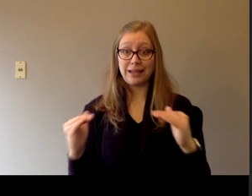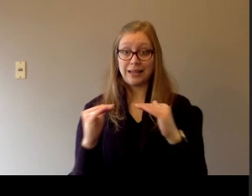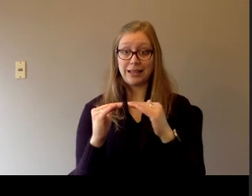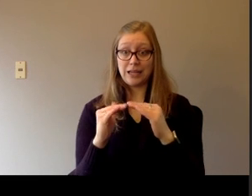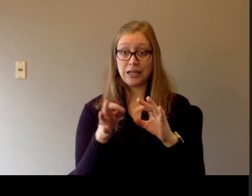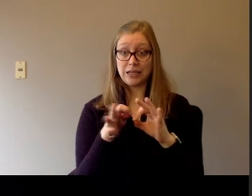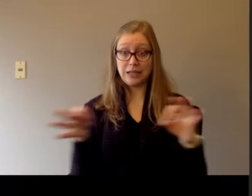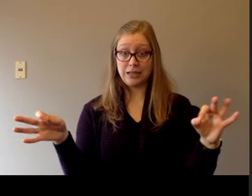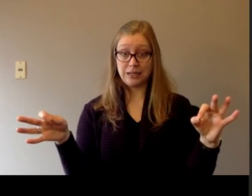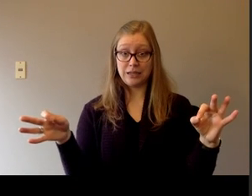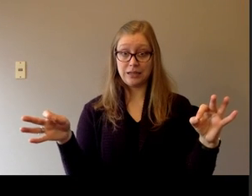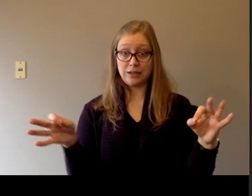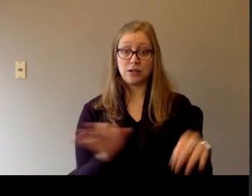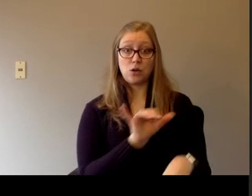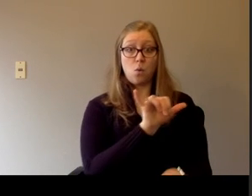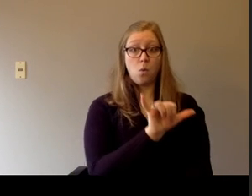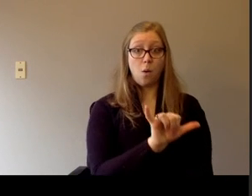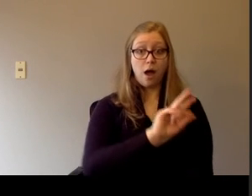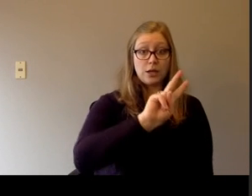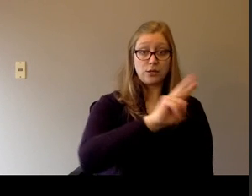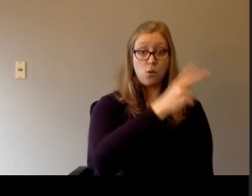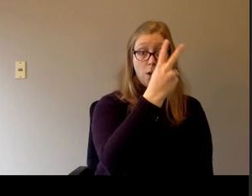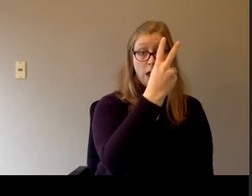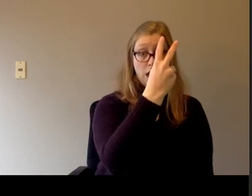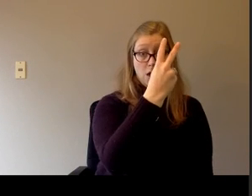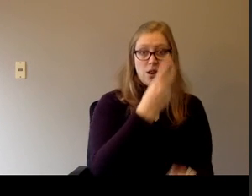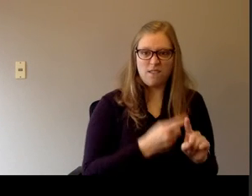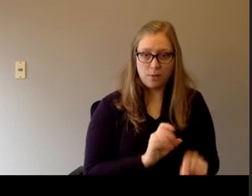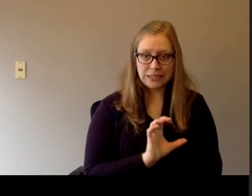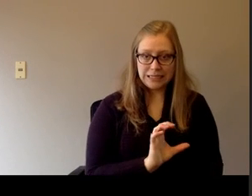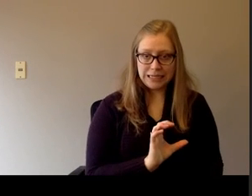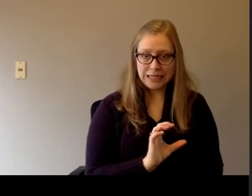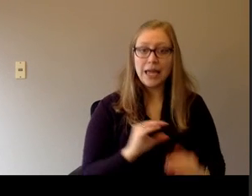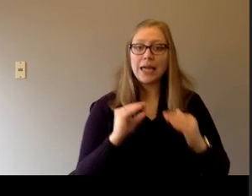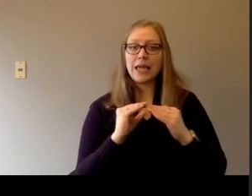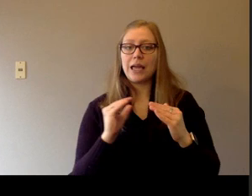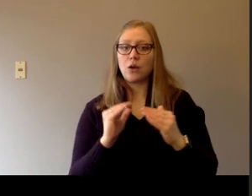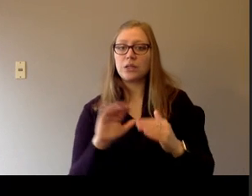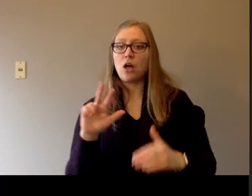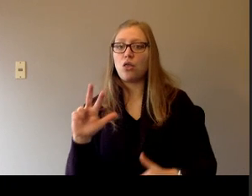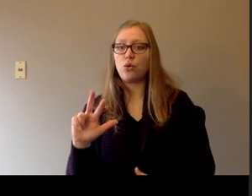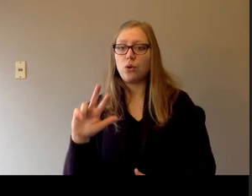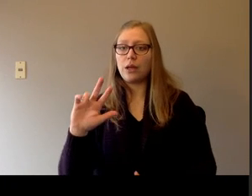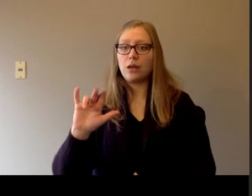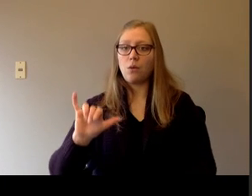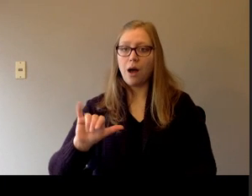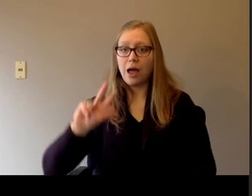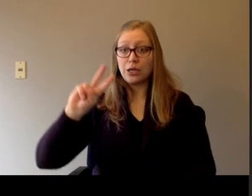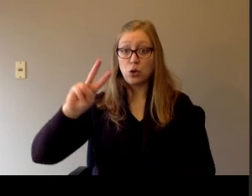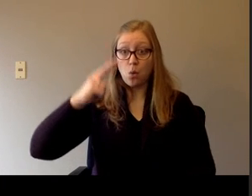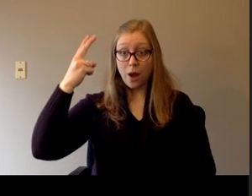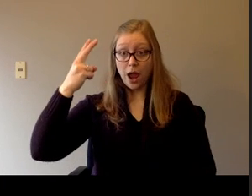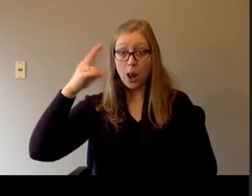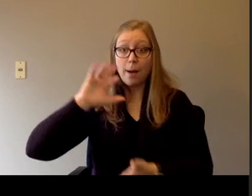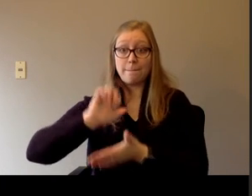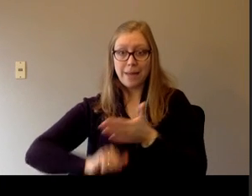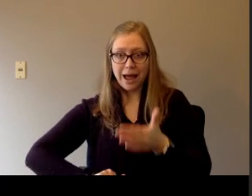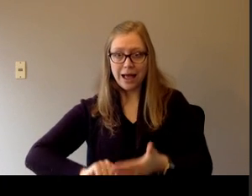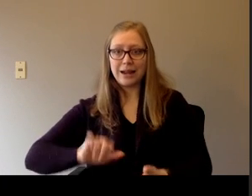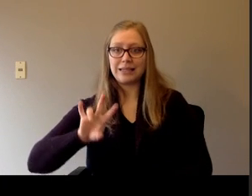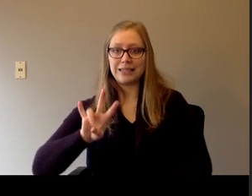say y squared equals 3y squared minus 72.